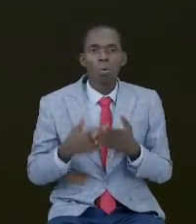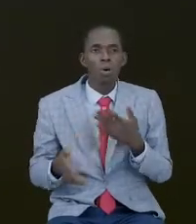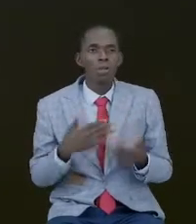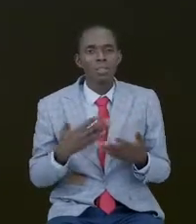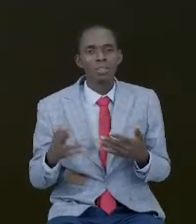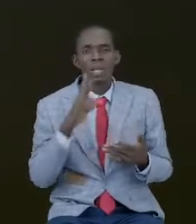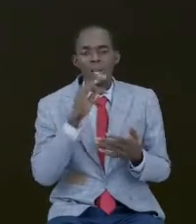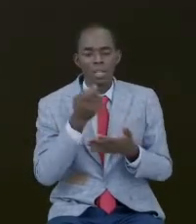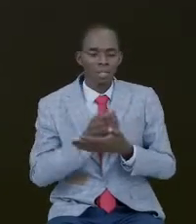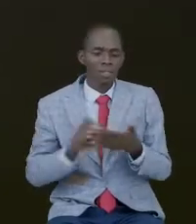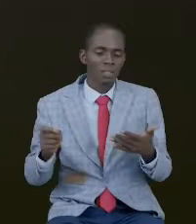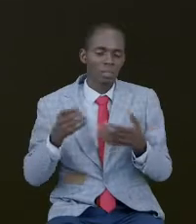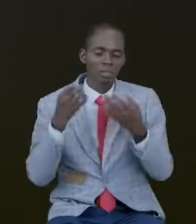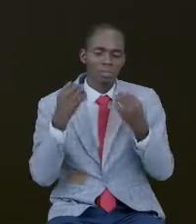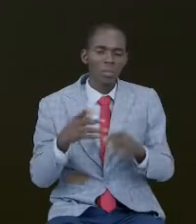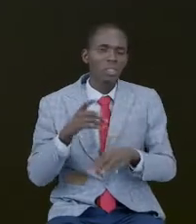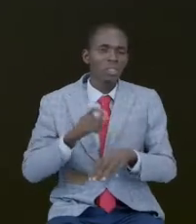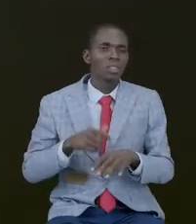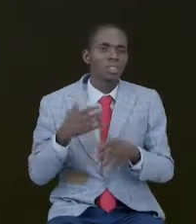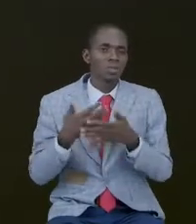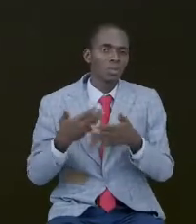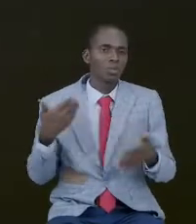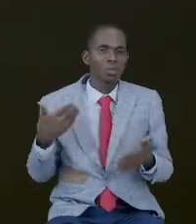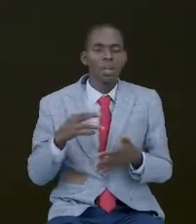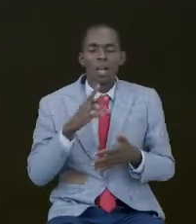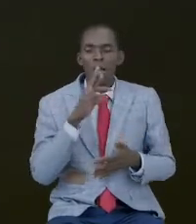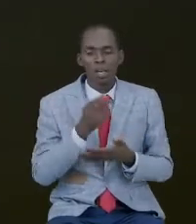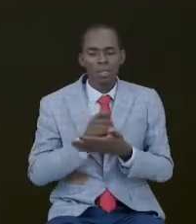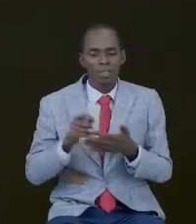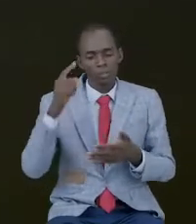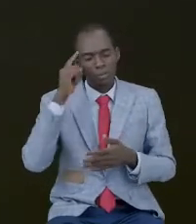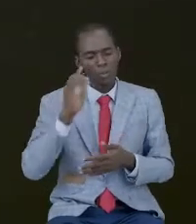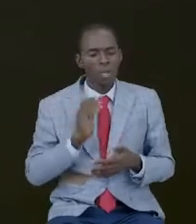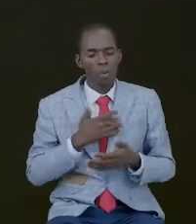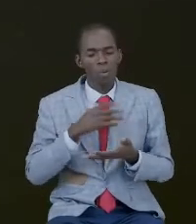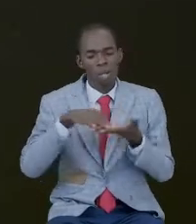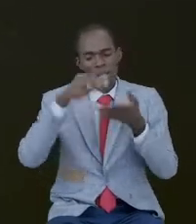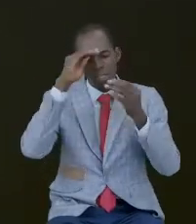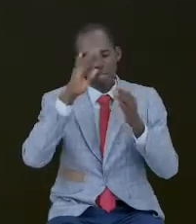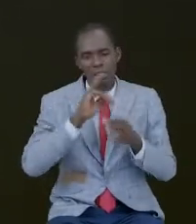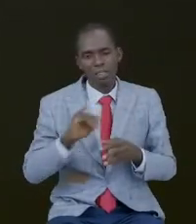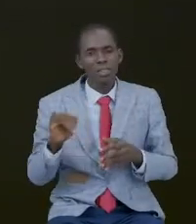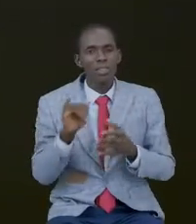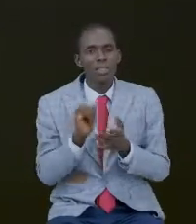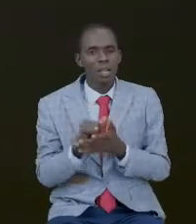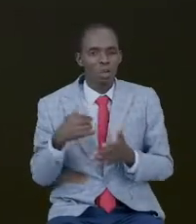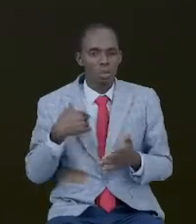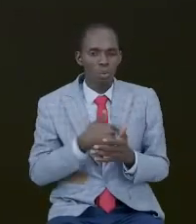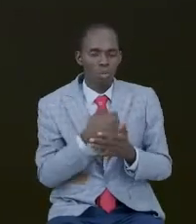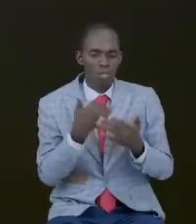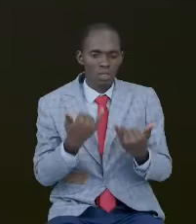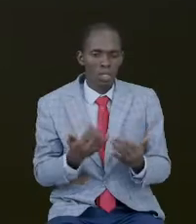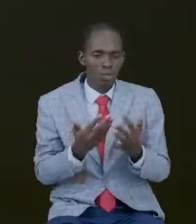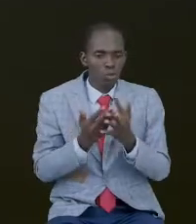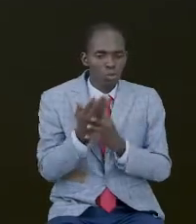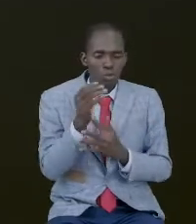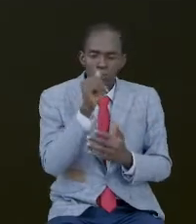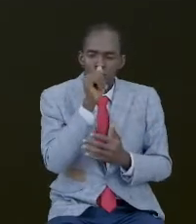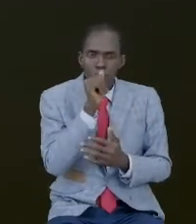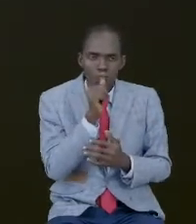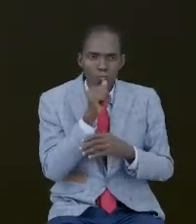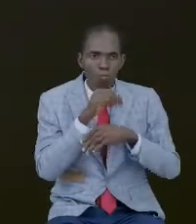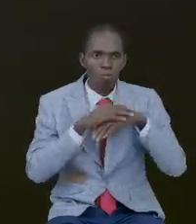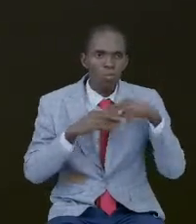written aforetime, were written for our learning, that we through patience and comfort of the